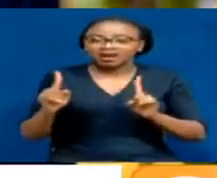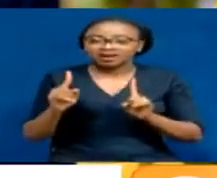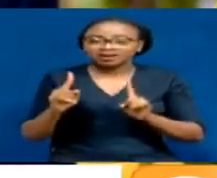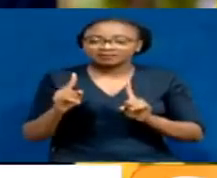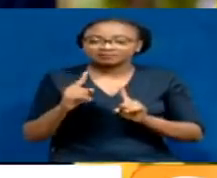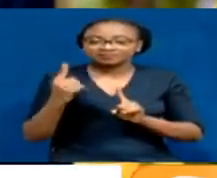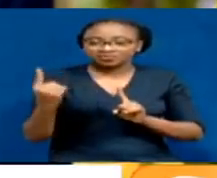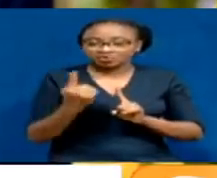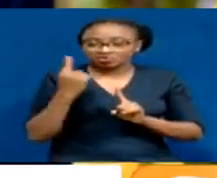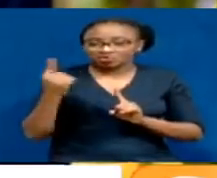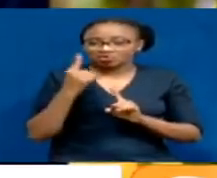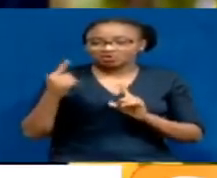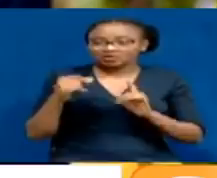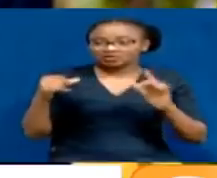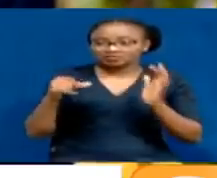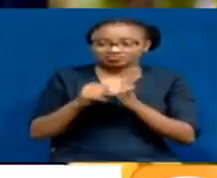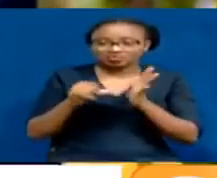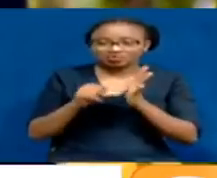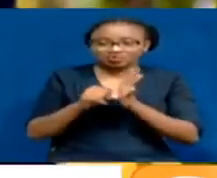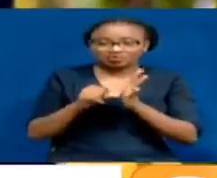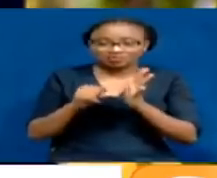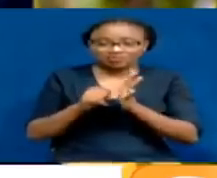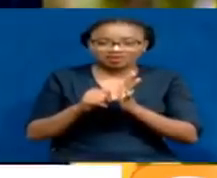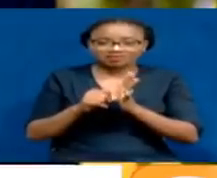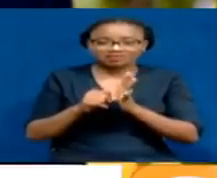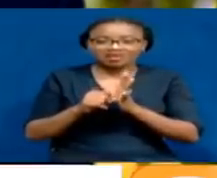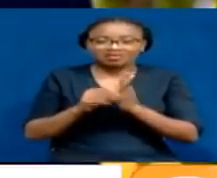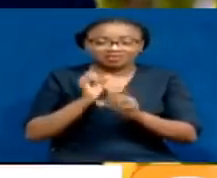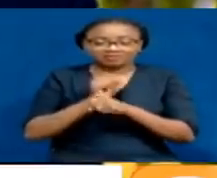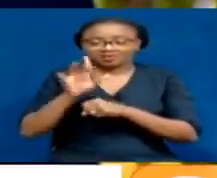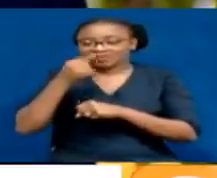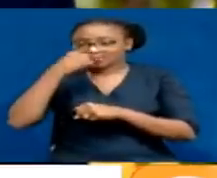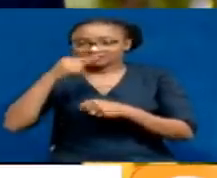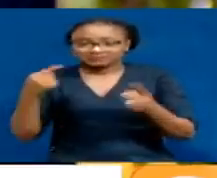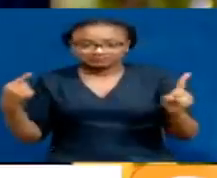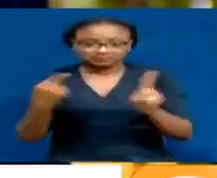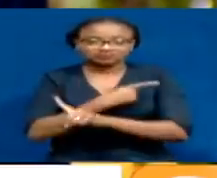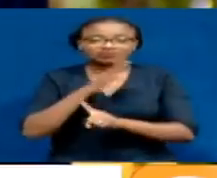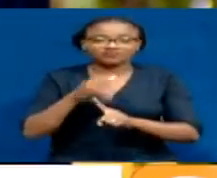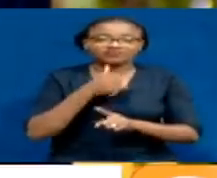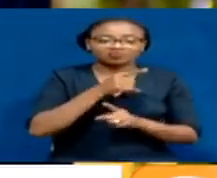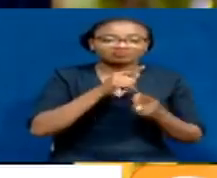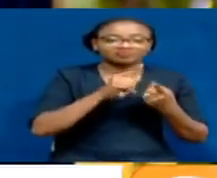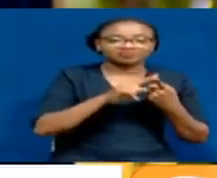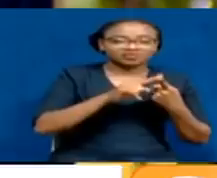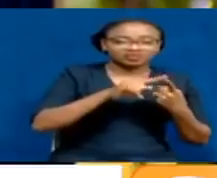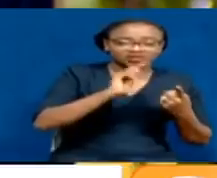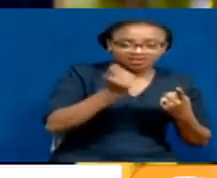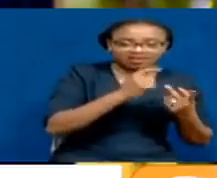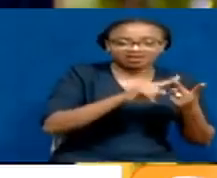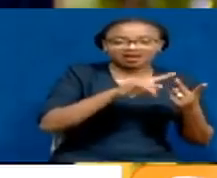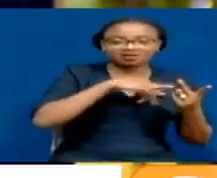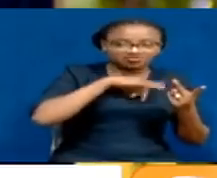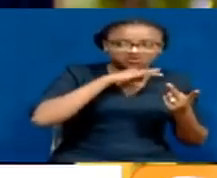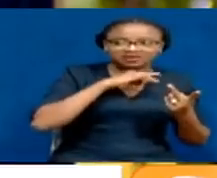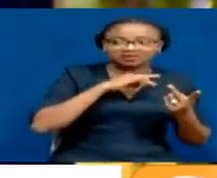the only thing that distinguishes Tanzania from Kenya, from Uganda, from India and these other countries that you have mentioned is the